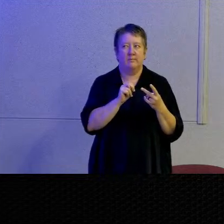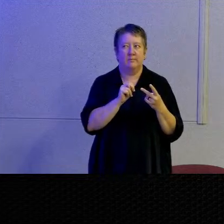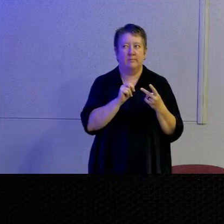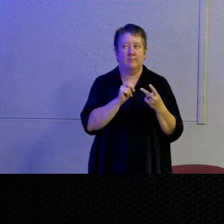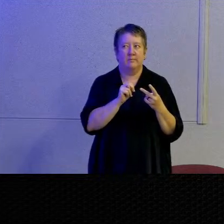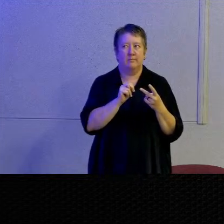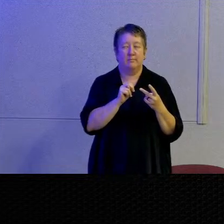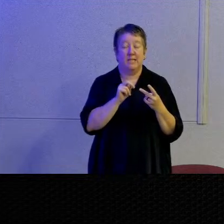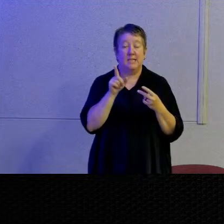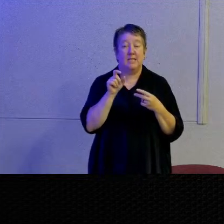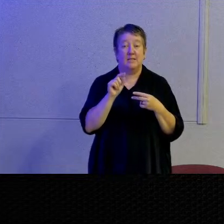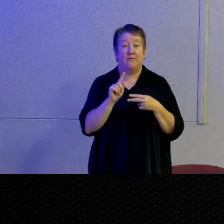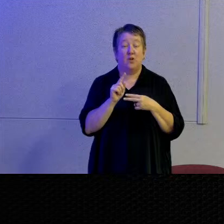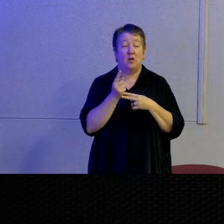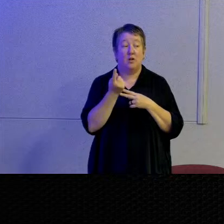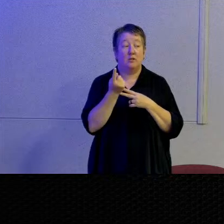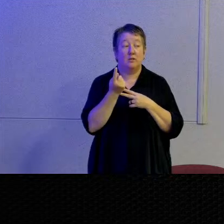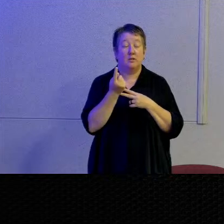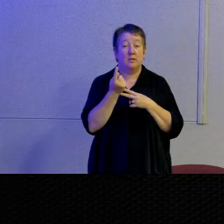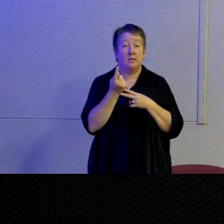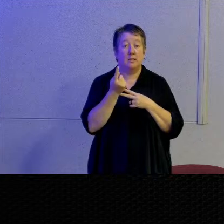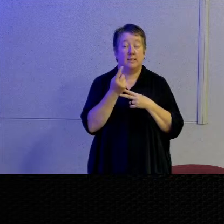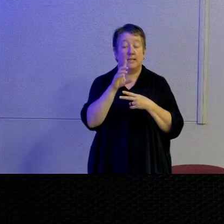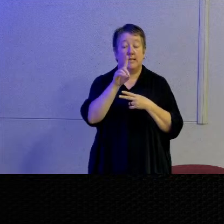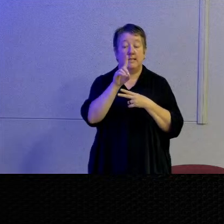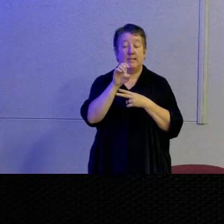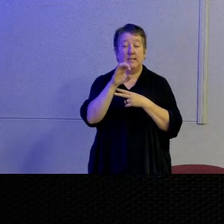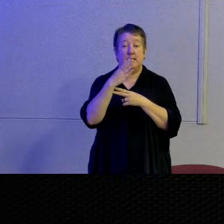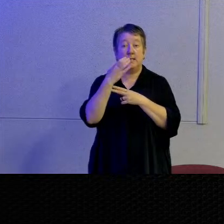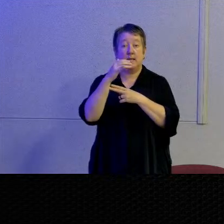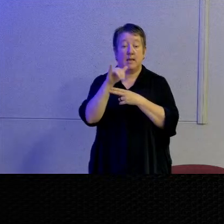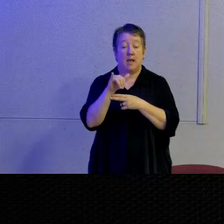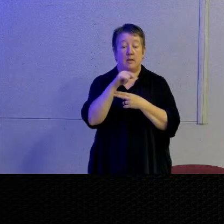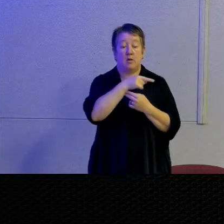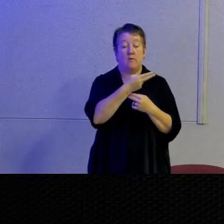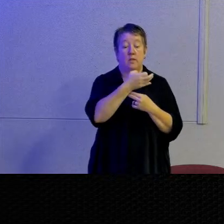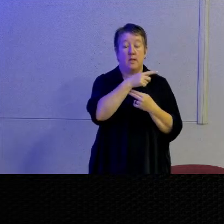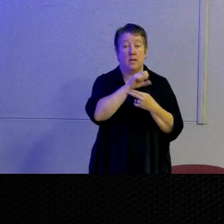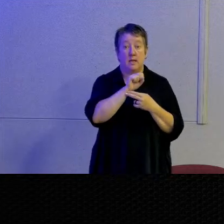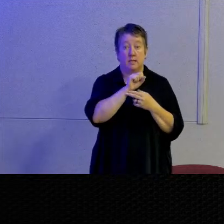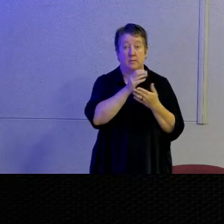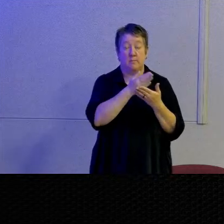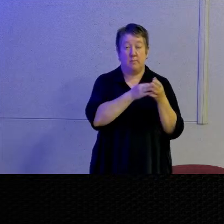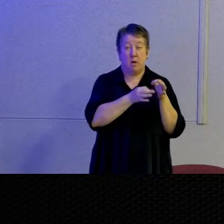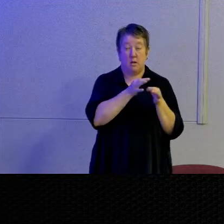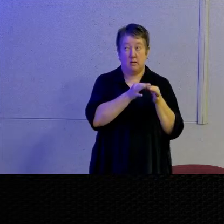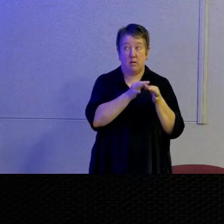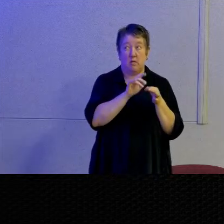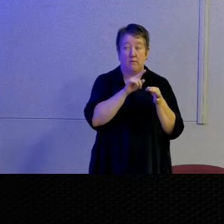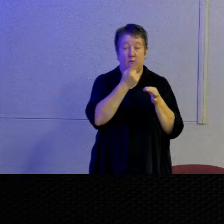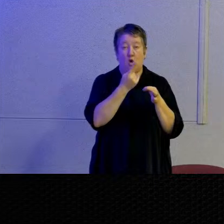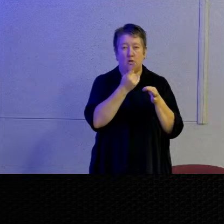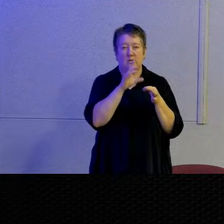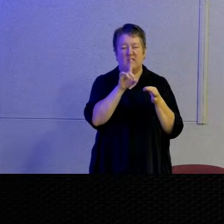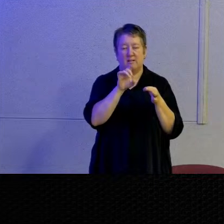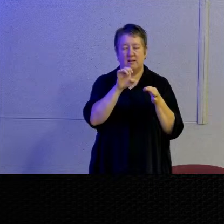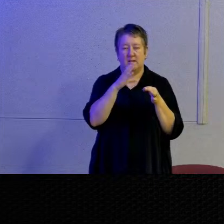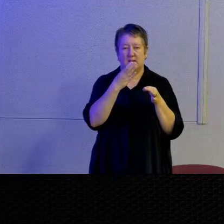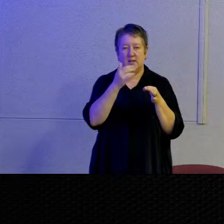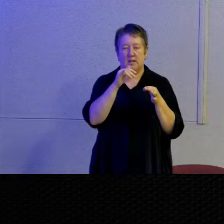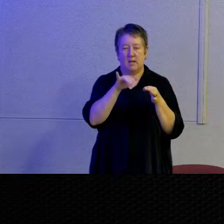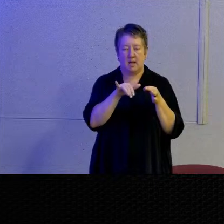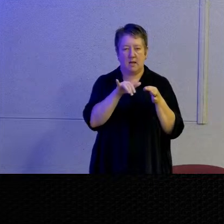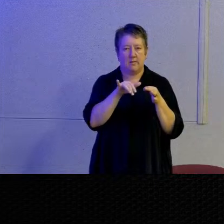This is the first decay of the Higgs particle which does not go to a